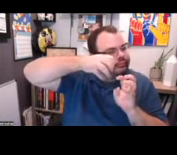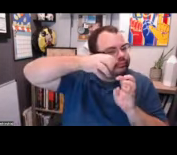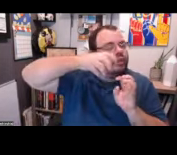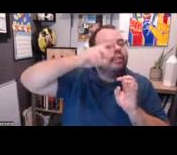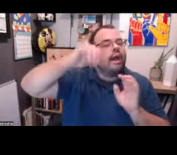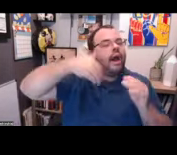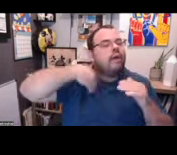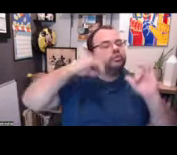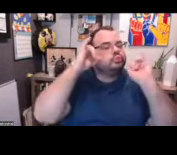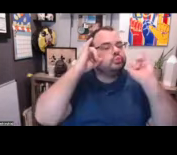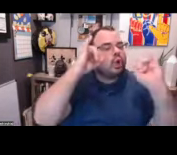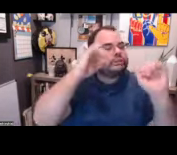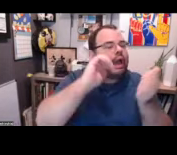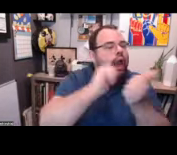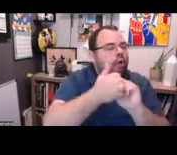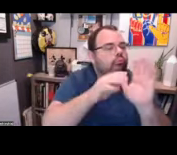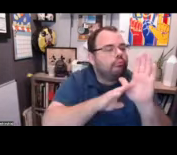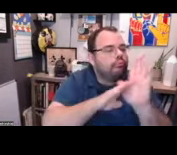The